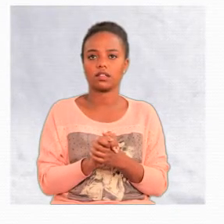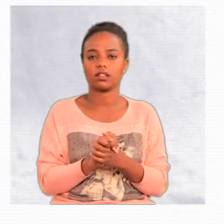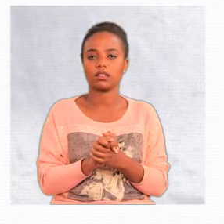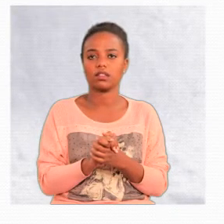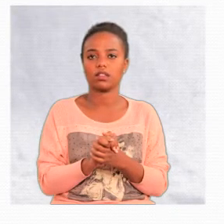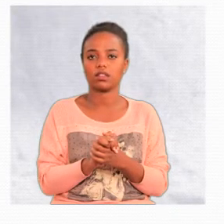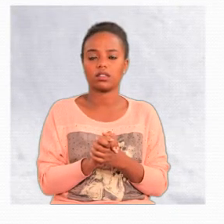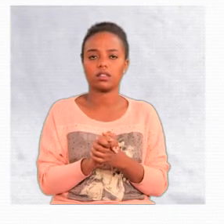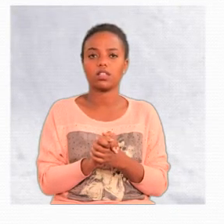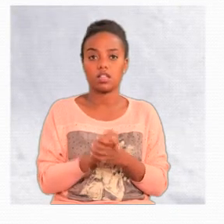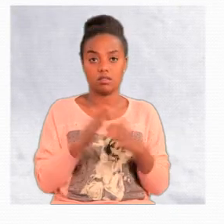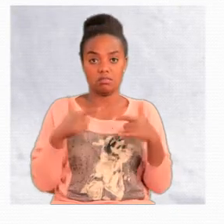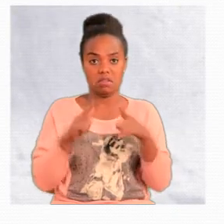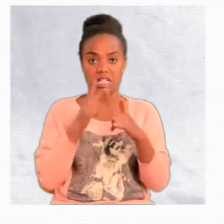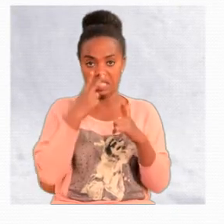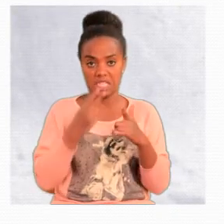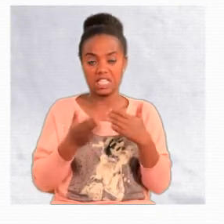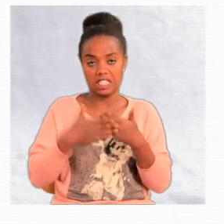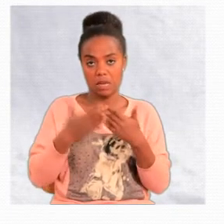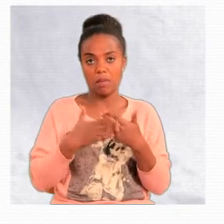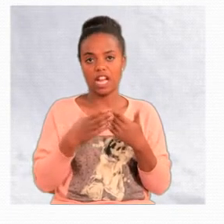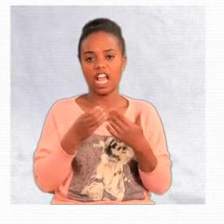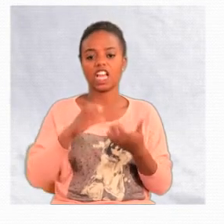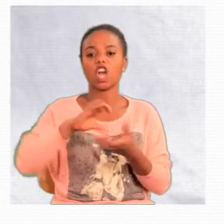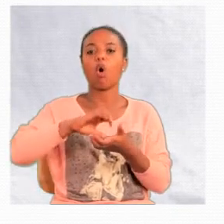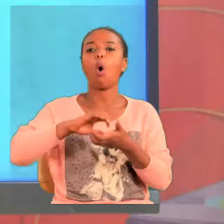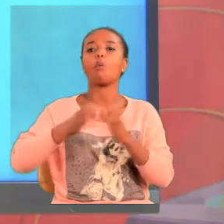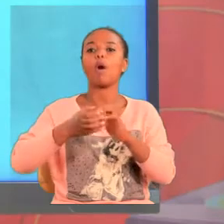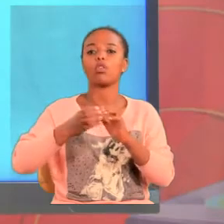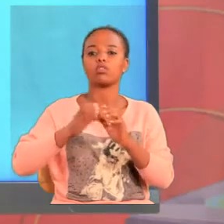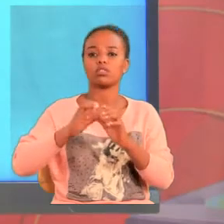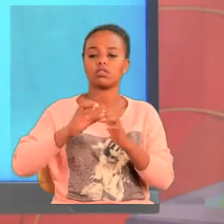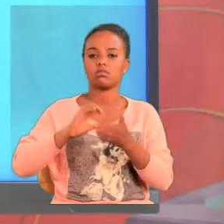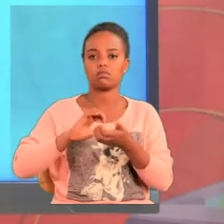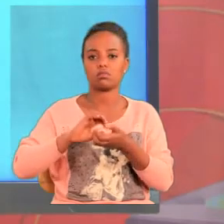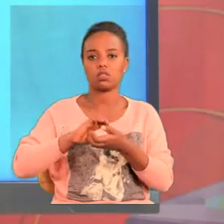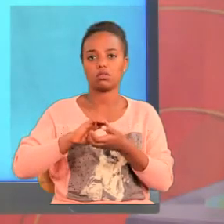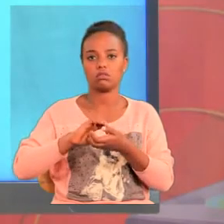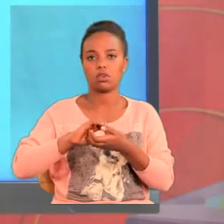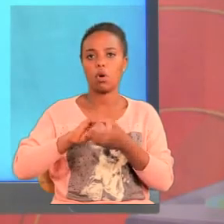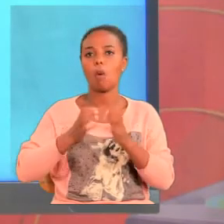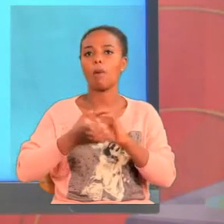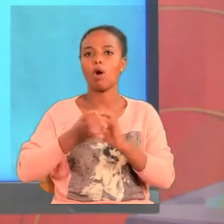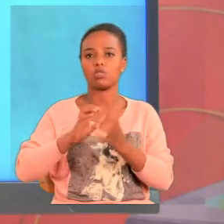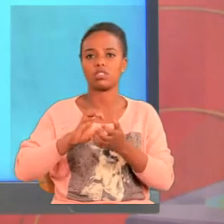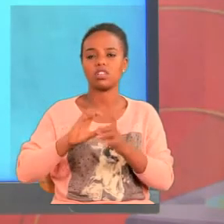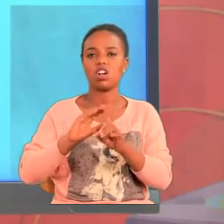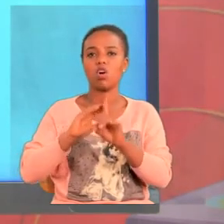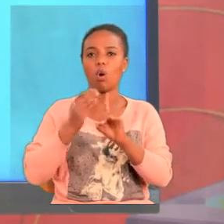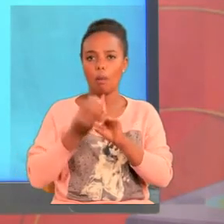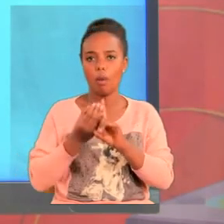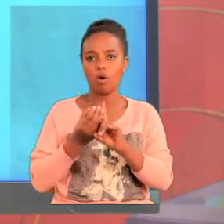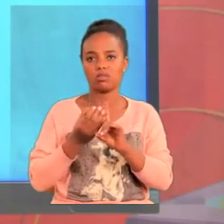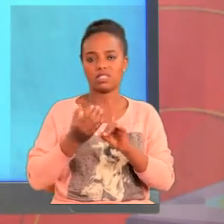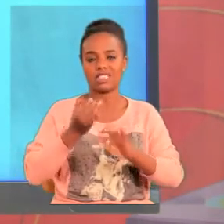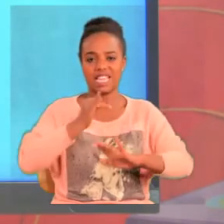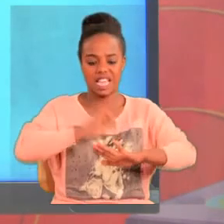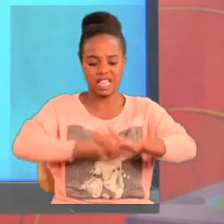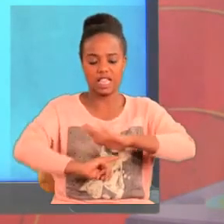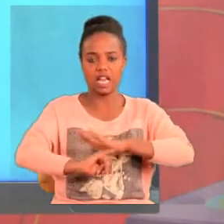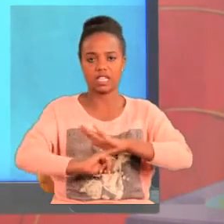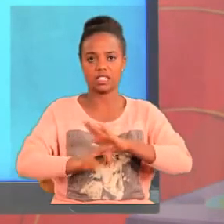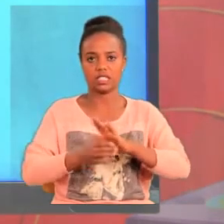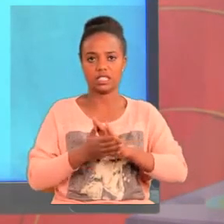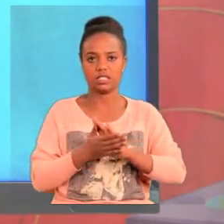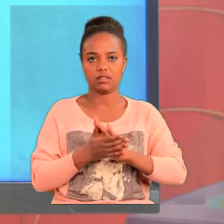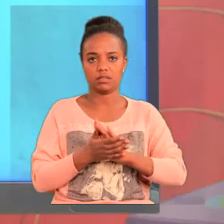Now let's see simple and compound interest. Simple and compound interest.